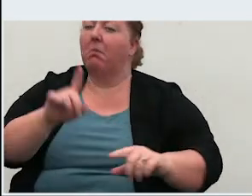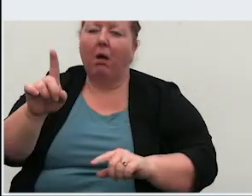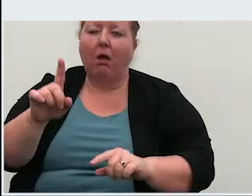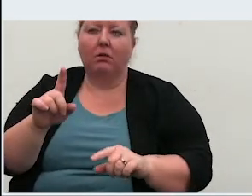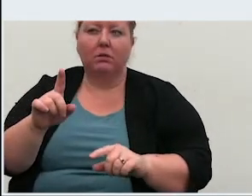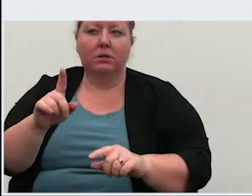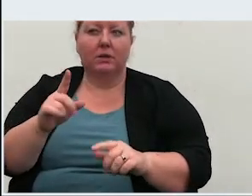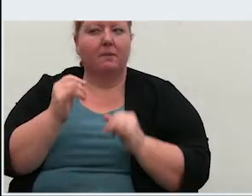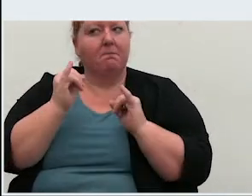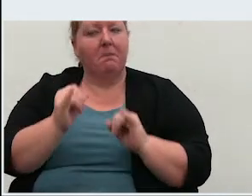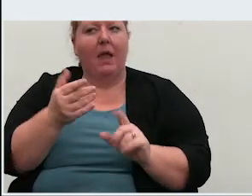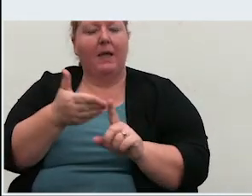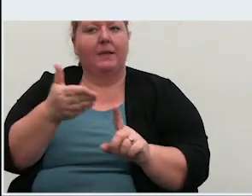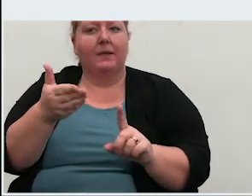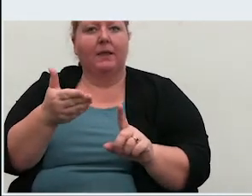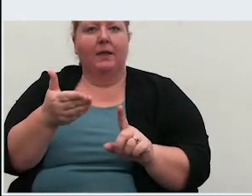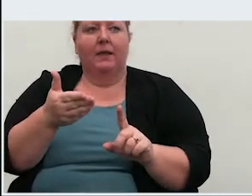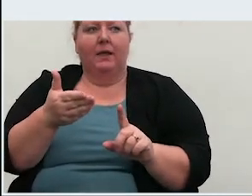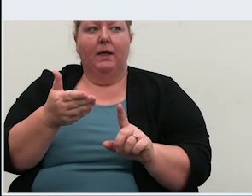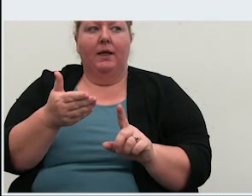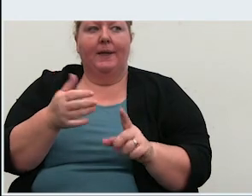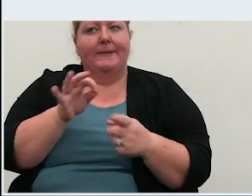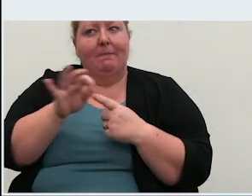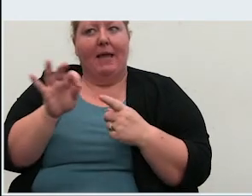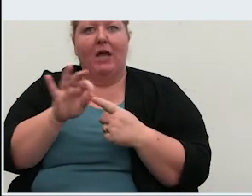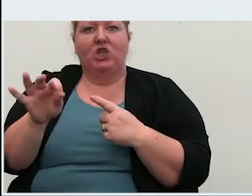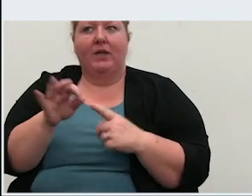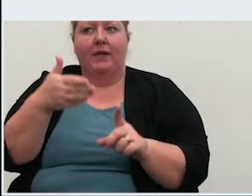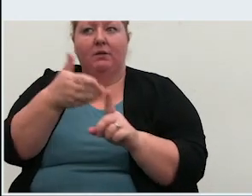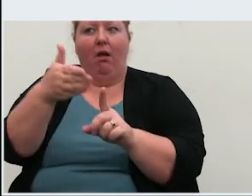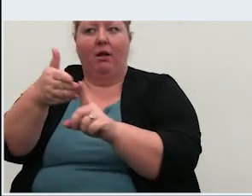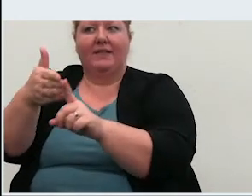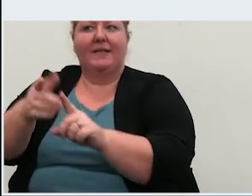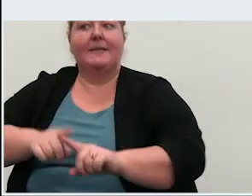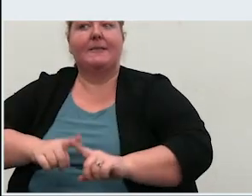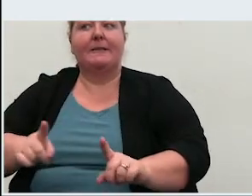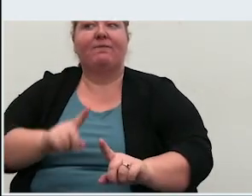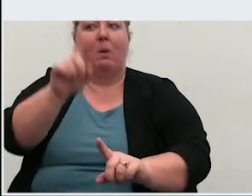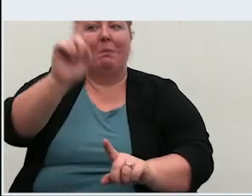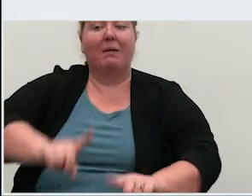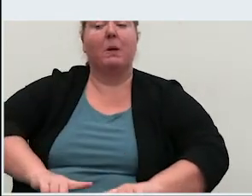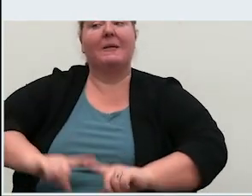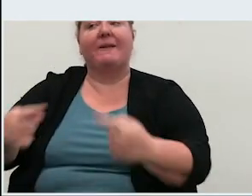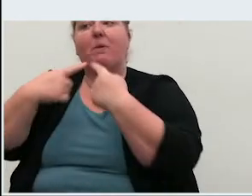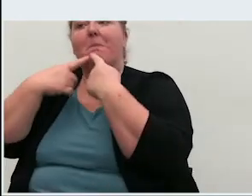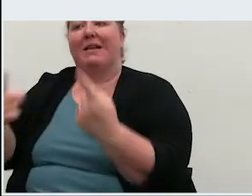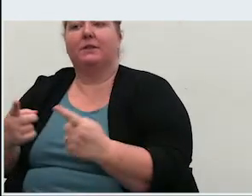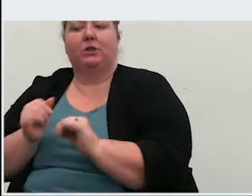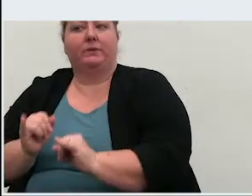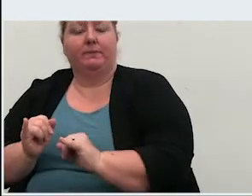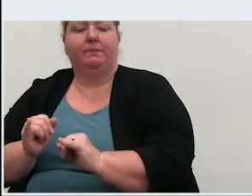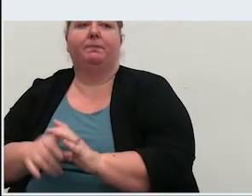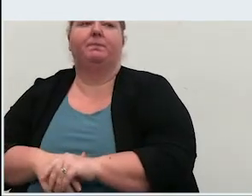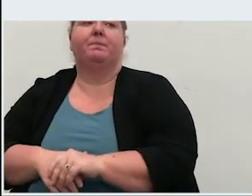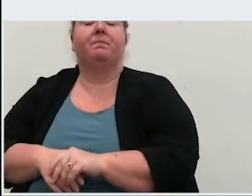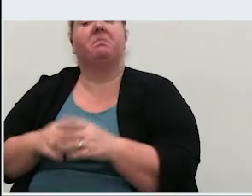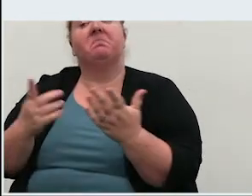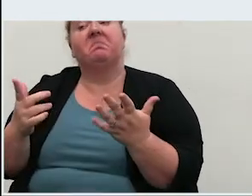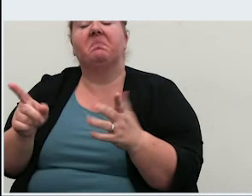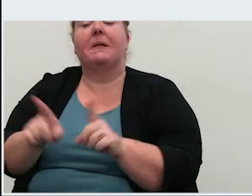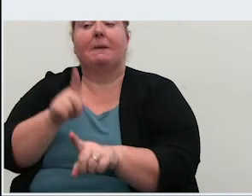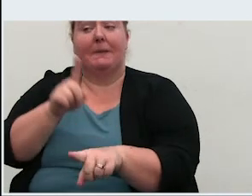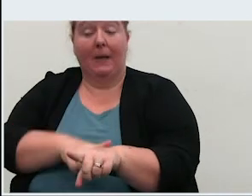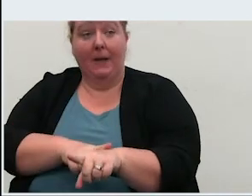it's a bad sign, and especially targeting different people with different messages is a very bad thing. But at the